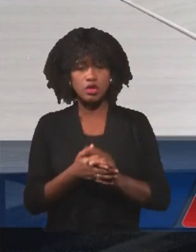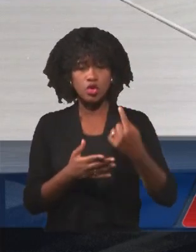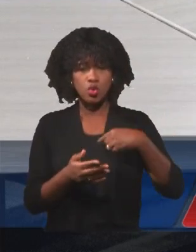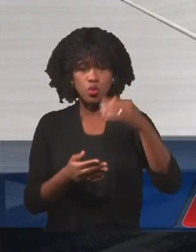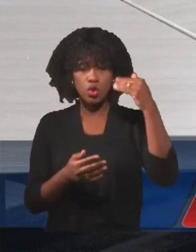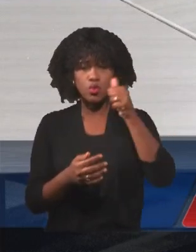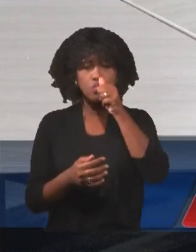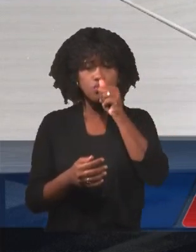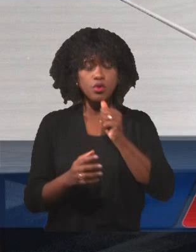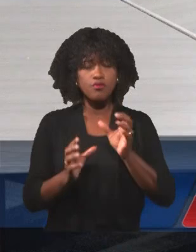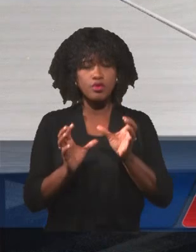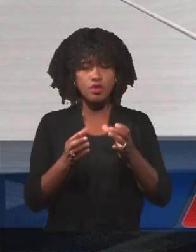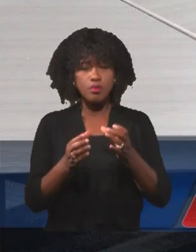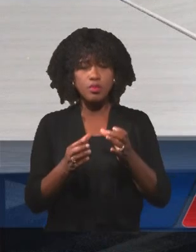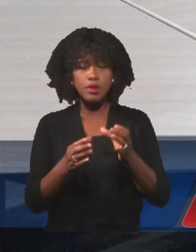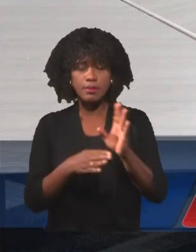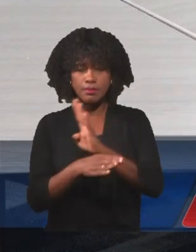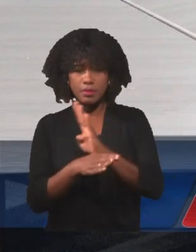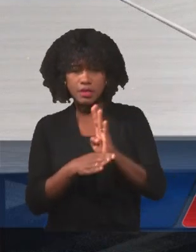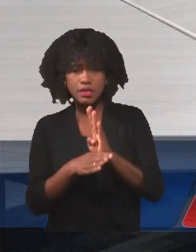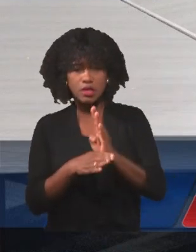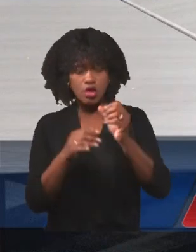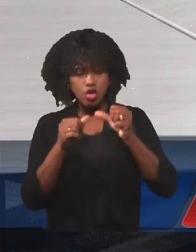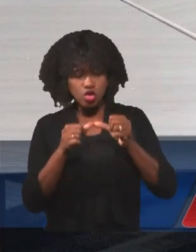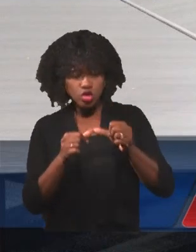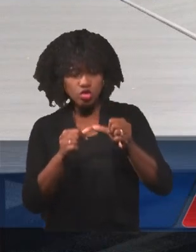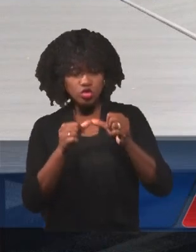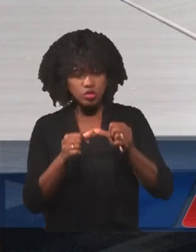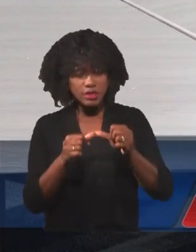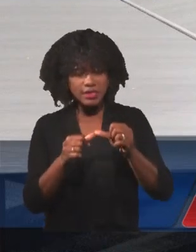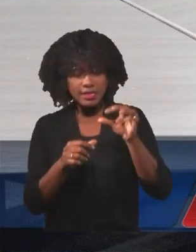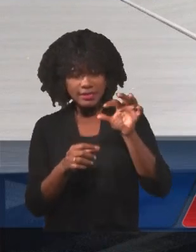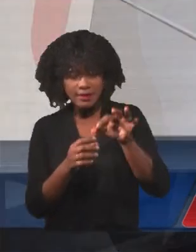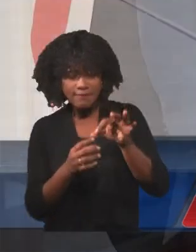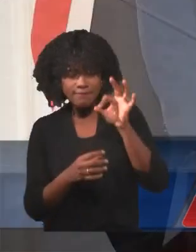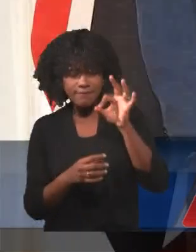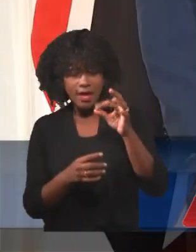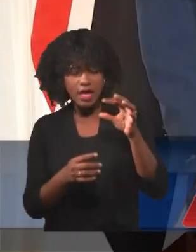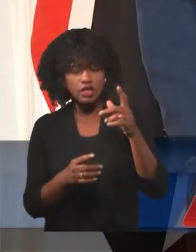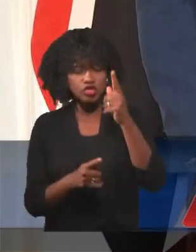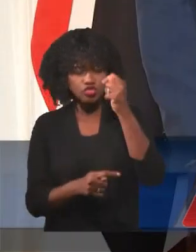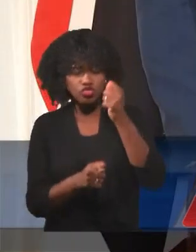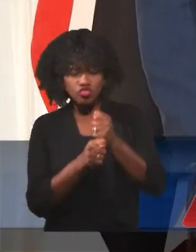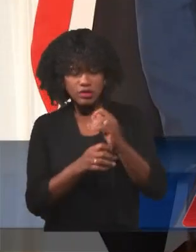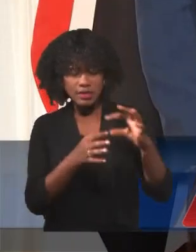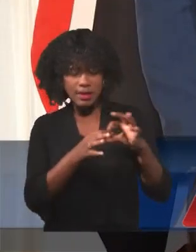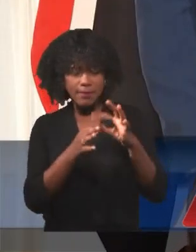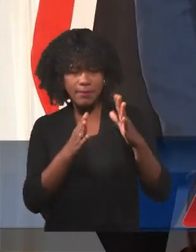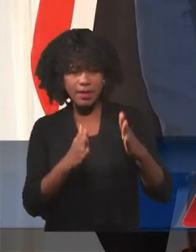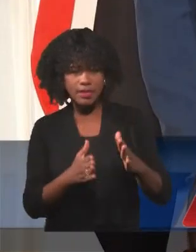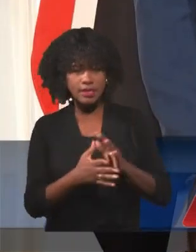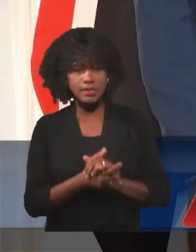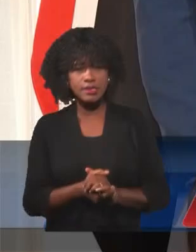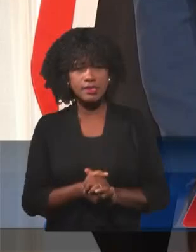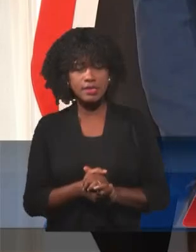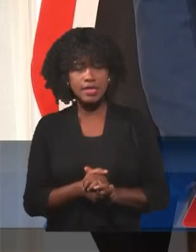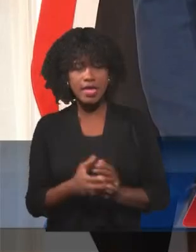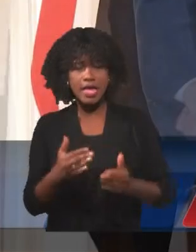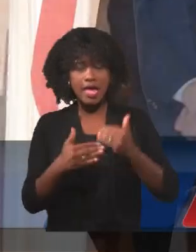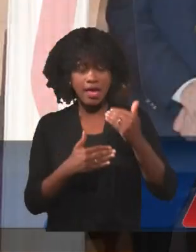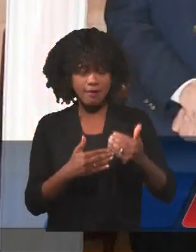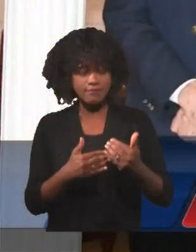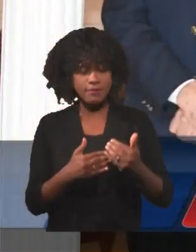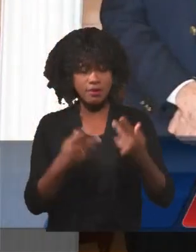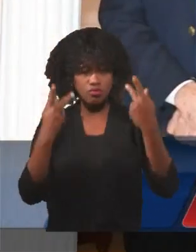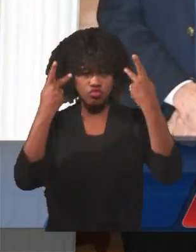private sector is continuing to look for trusted vendors, trusted partners. She said the loan facility came following a visit by Prime